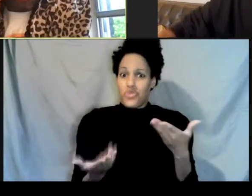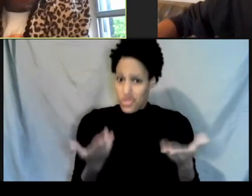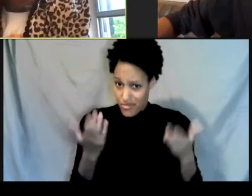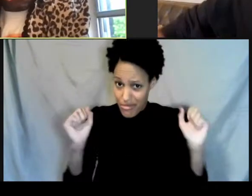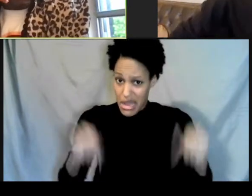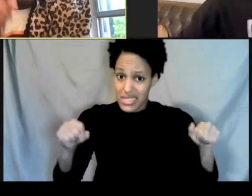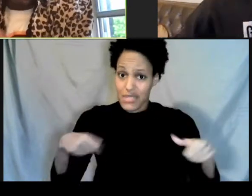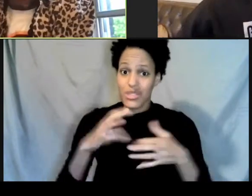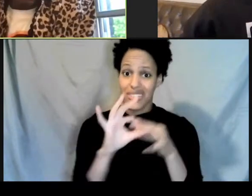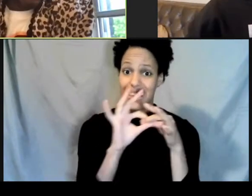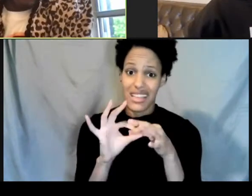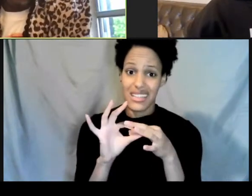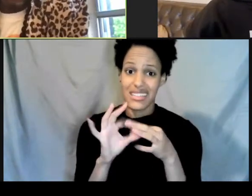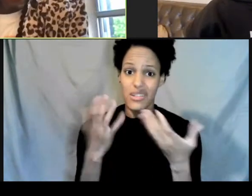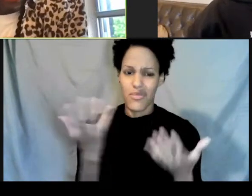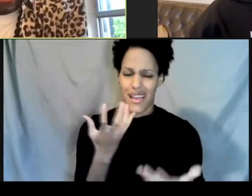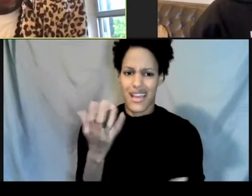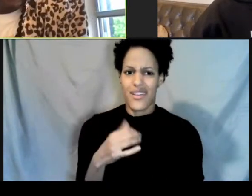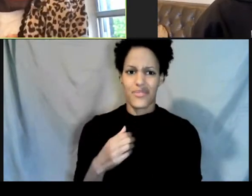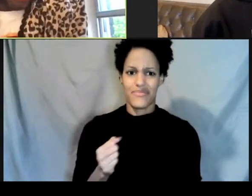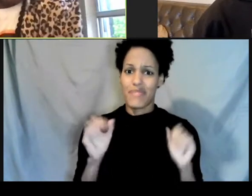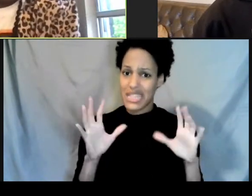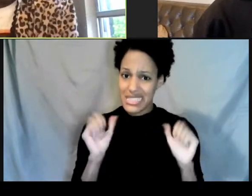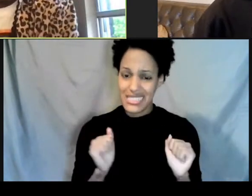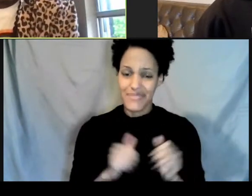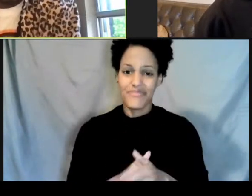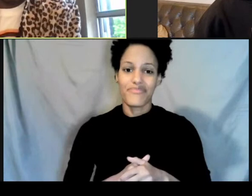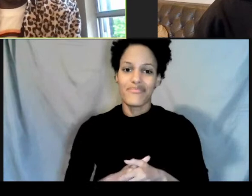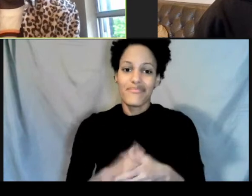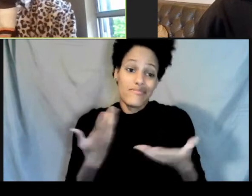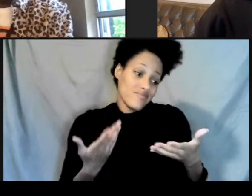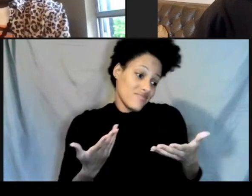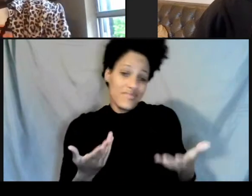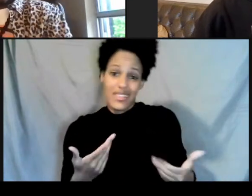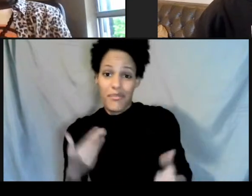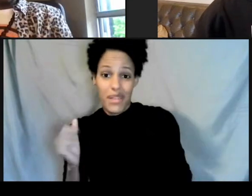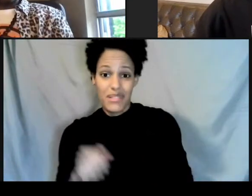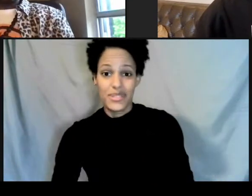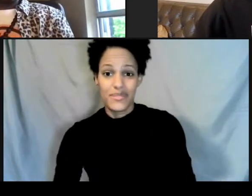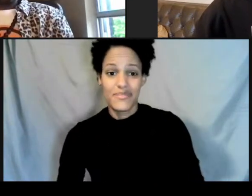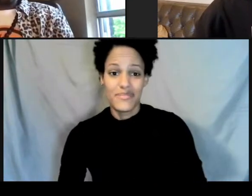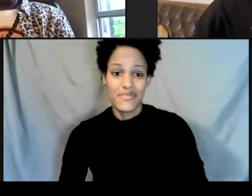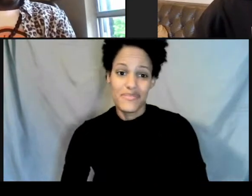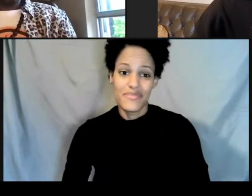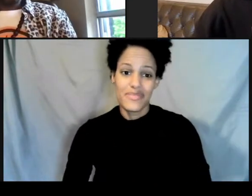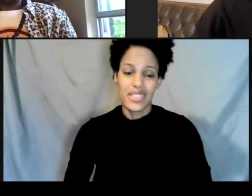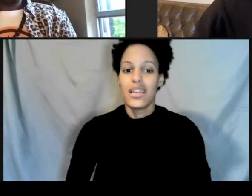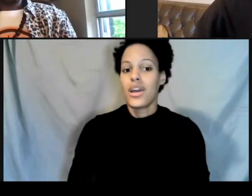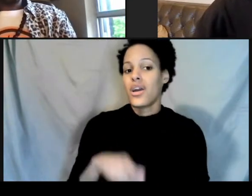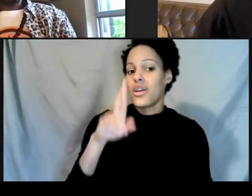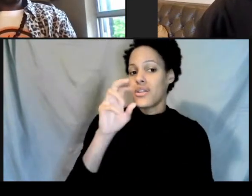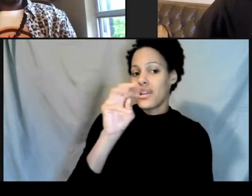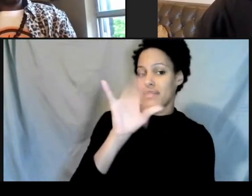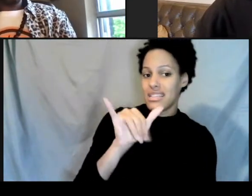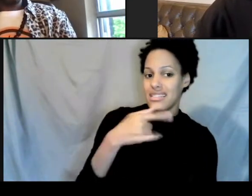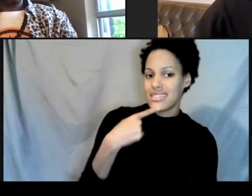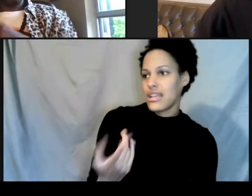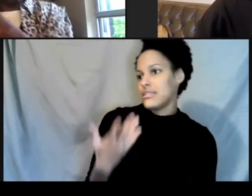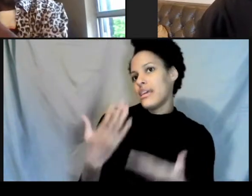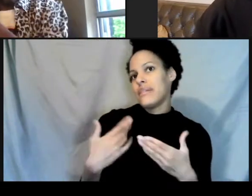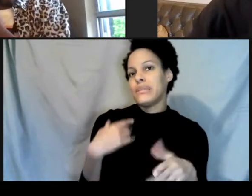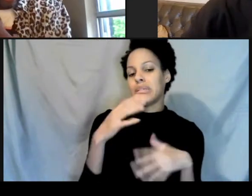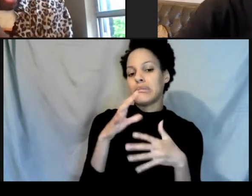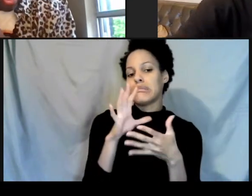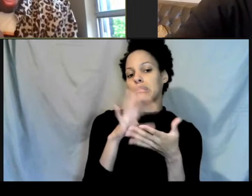fam. You know how that is. Okay, Rennie Harris said selective memory indeed.